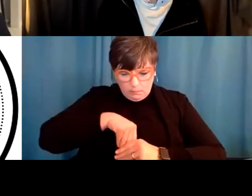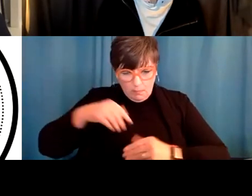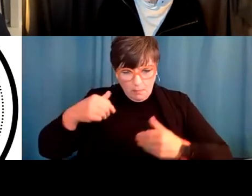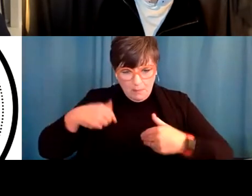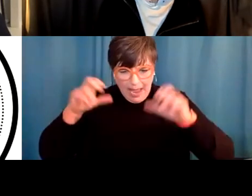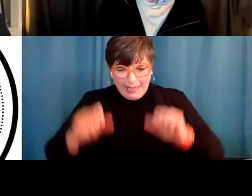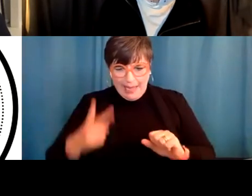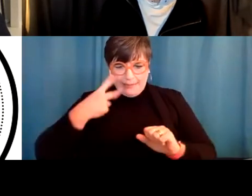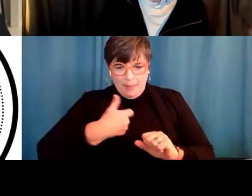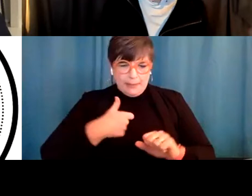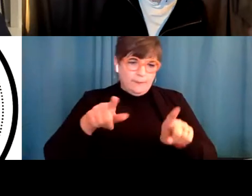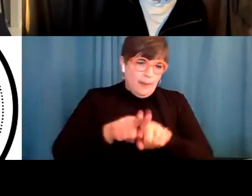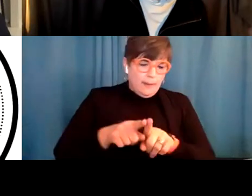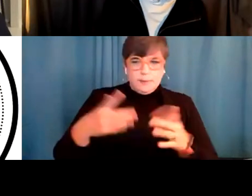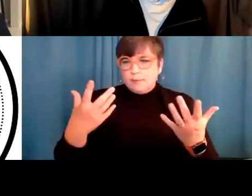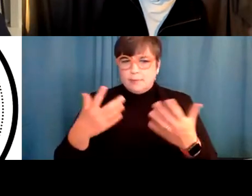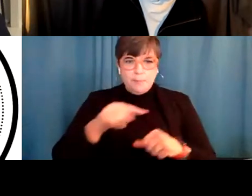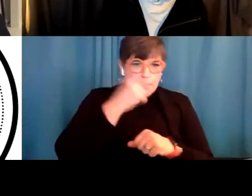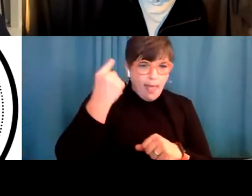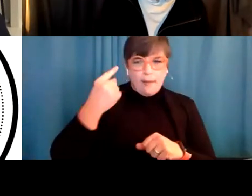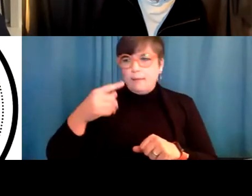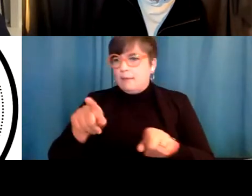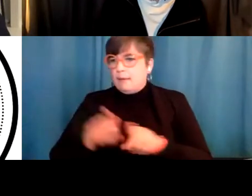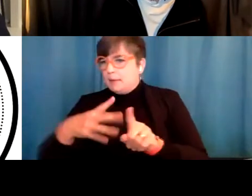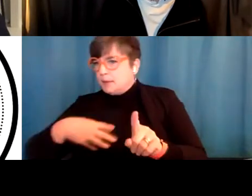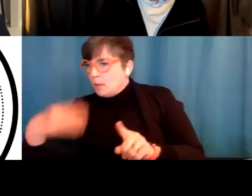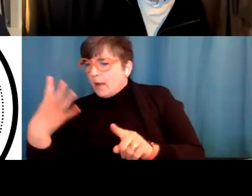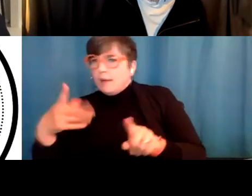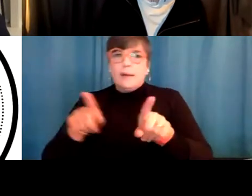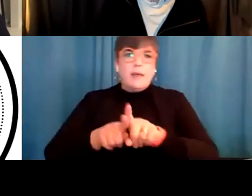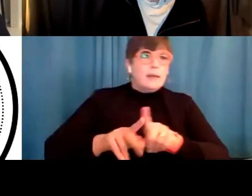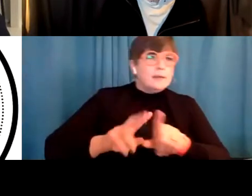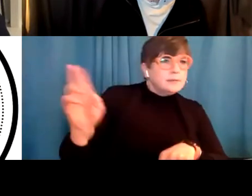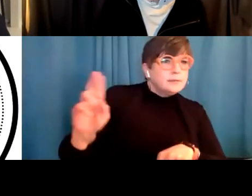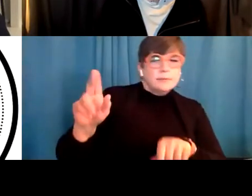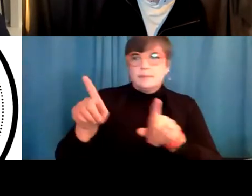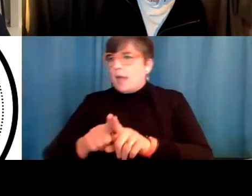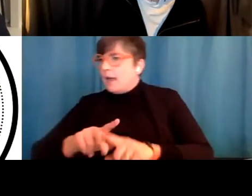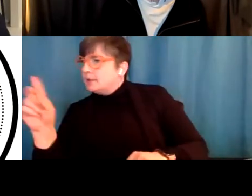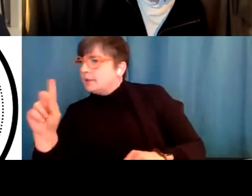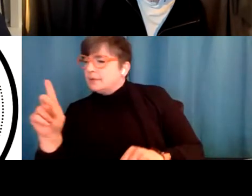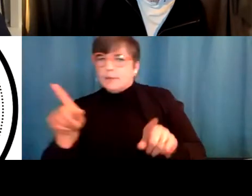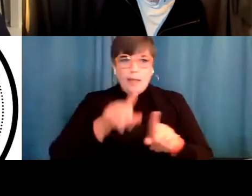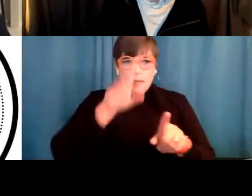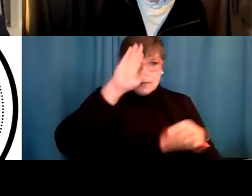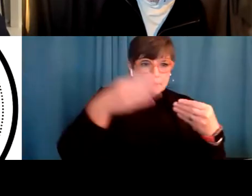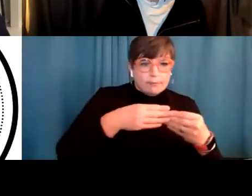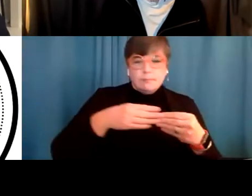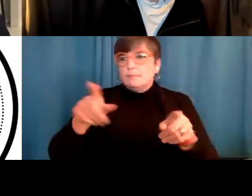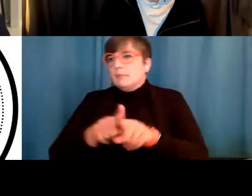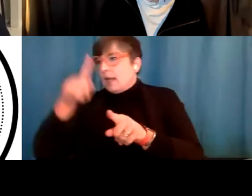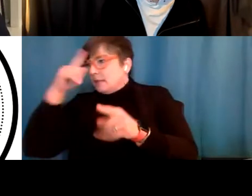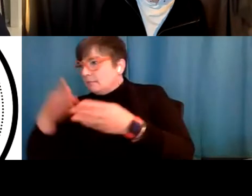and or conservatives, as Democrats or Republicans, but we can also see ourselves as Americans, right?